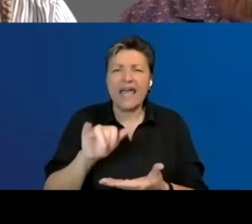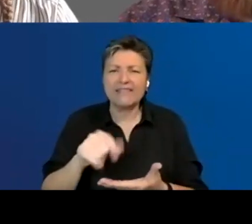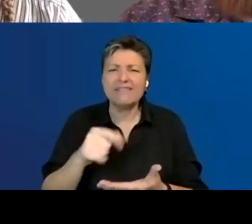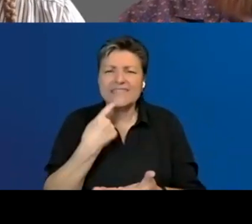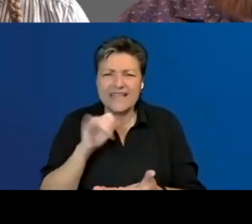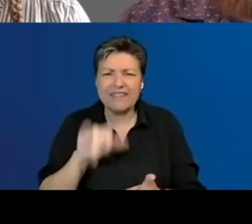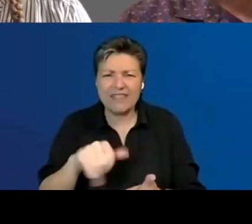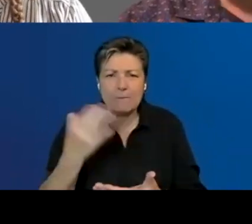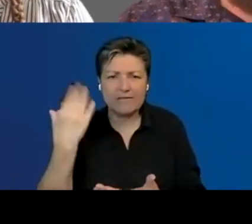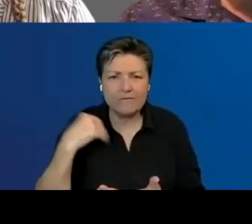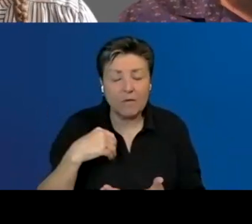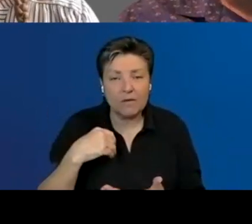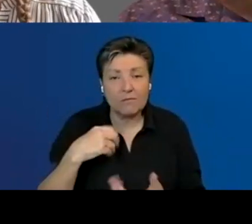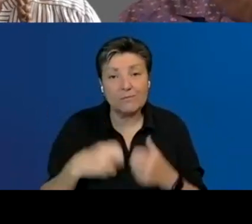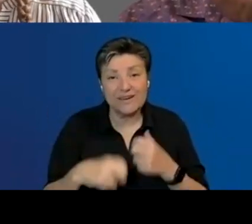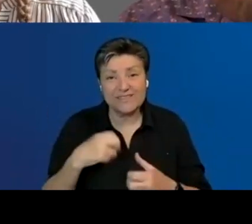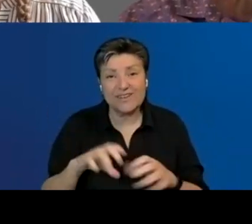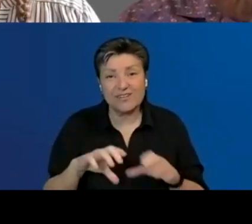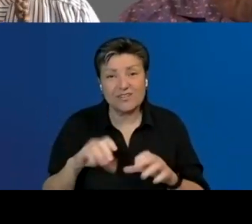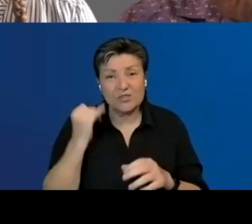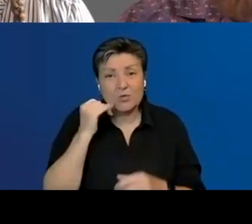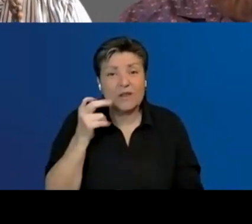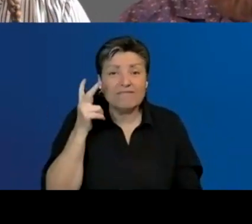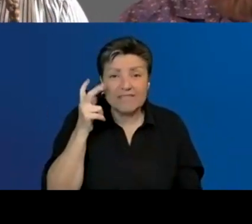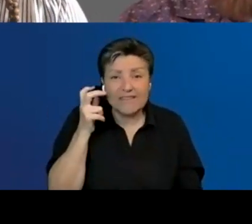more difficult to do when you're listening.